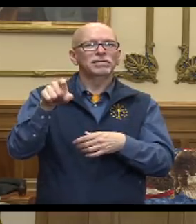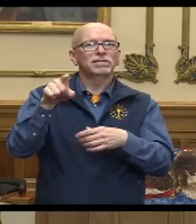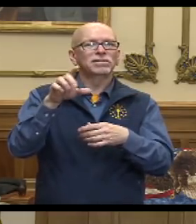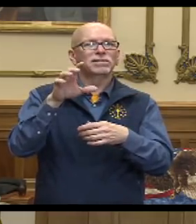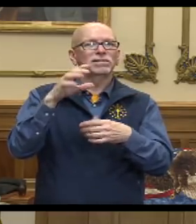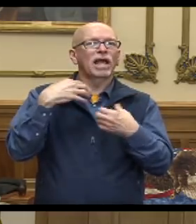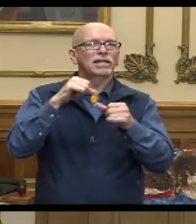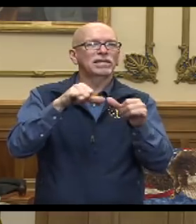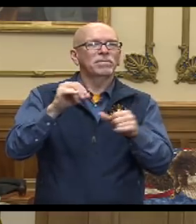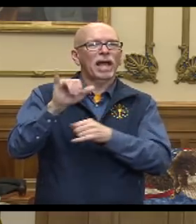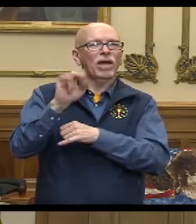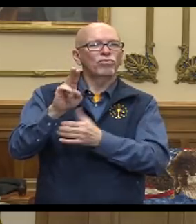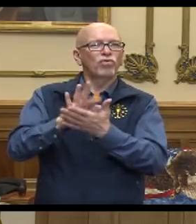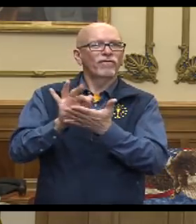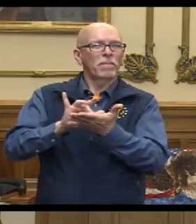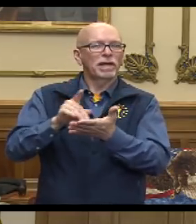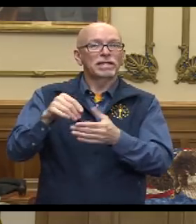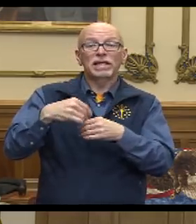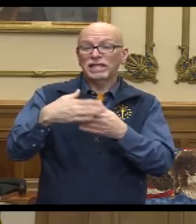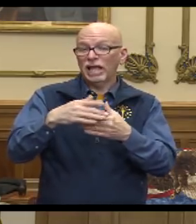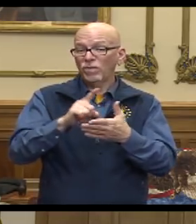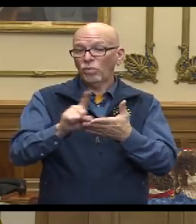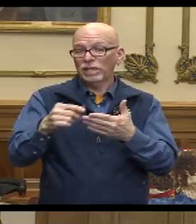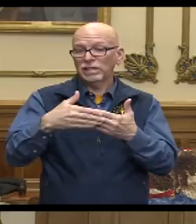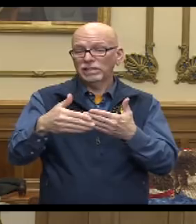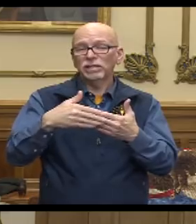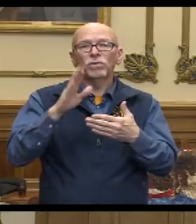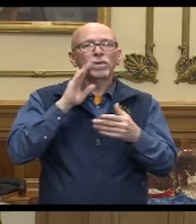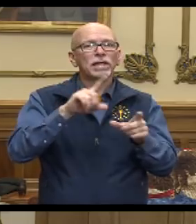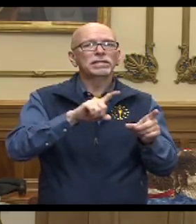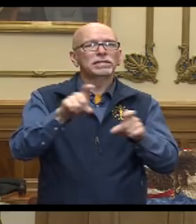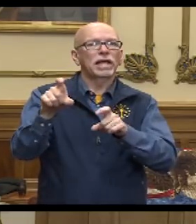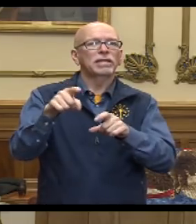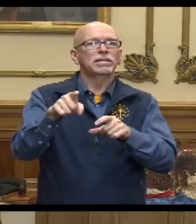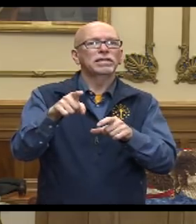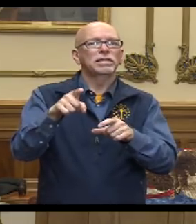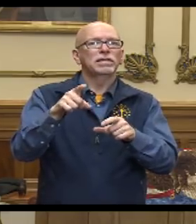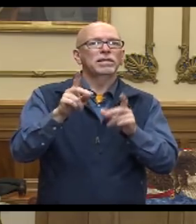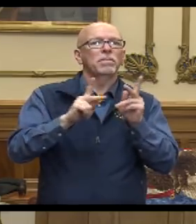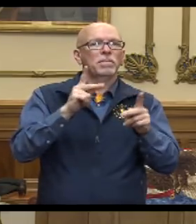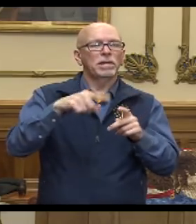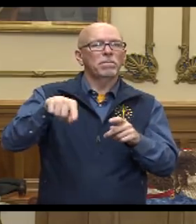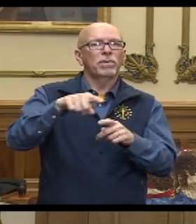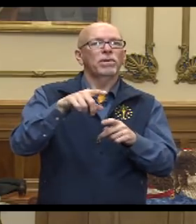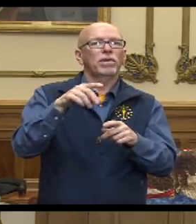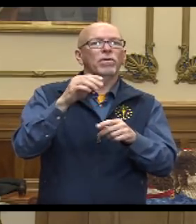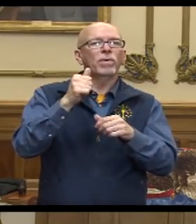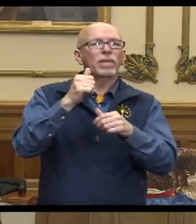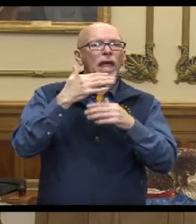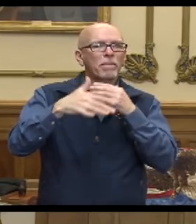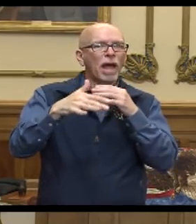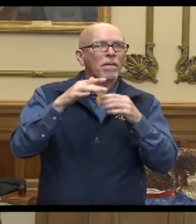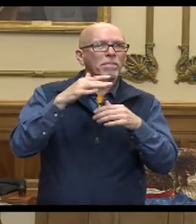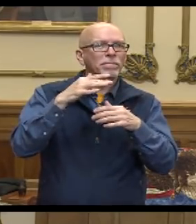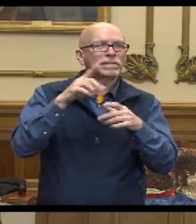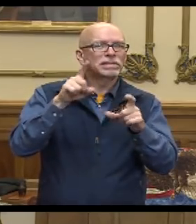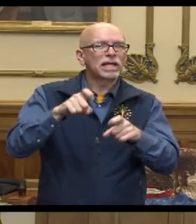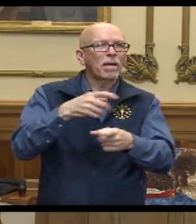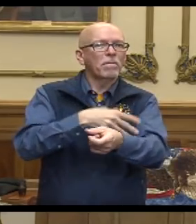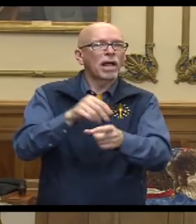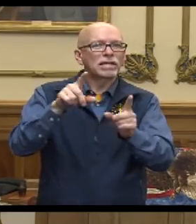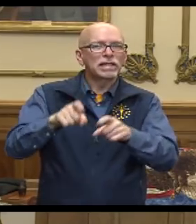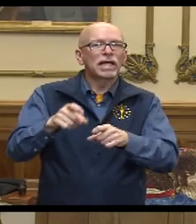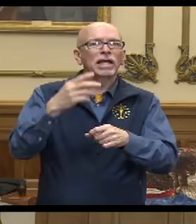of Medicine. And over the next week here, they're going to be testing 1,000 people for antibody blood testing and nasal swabs to figure